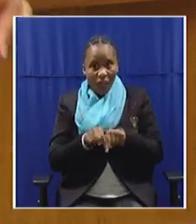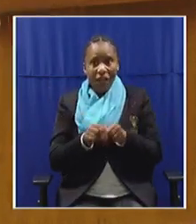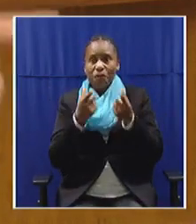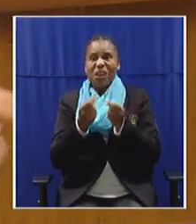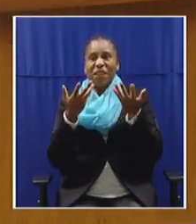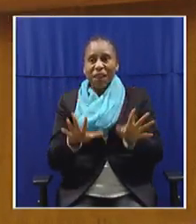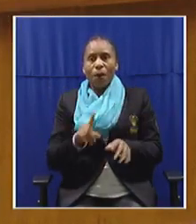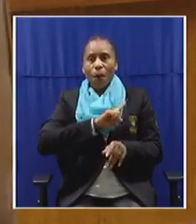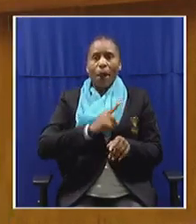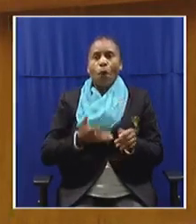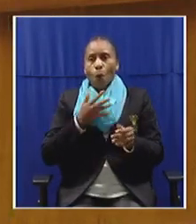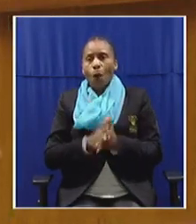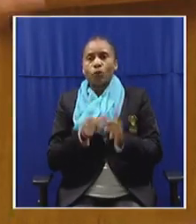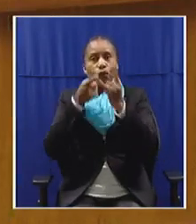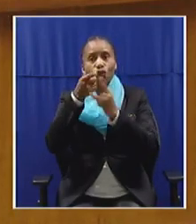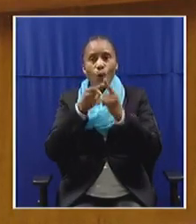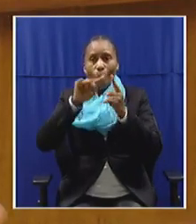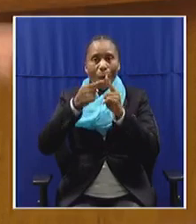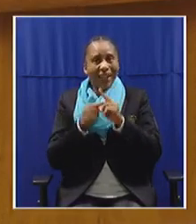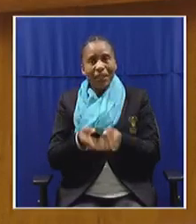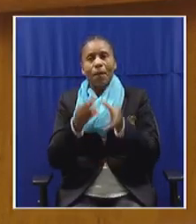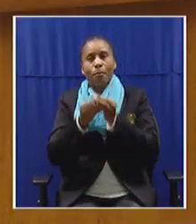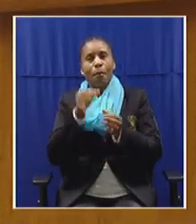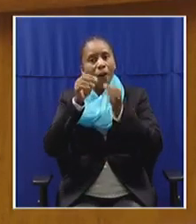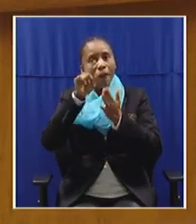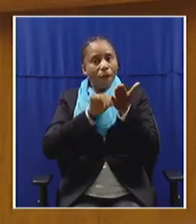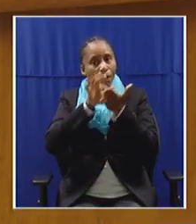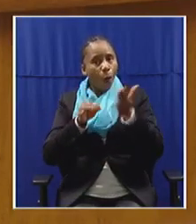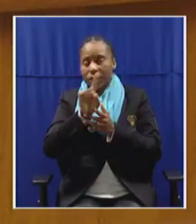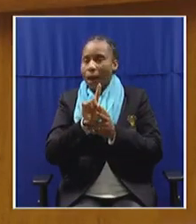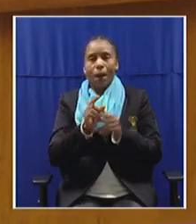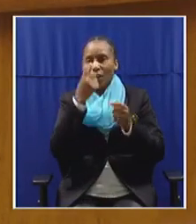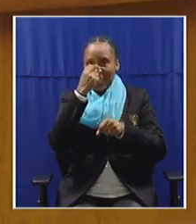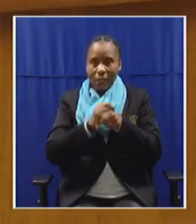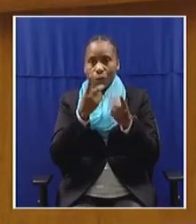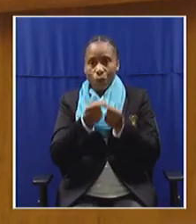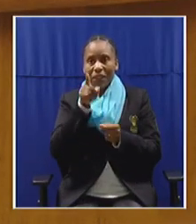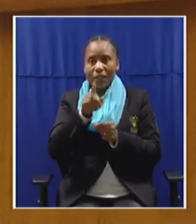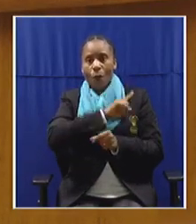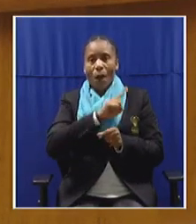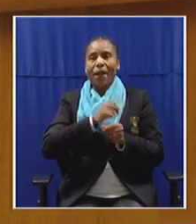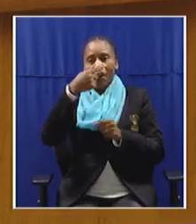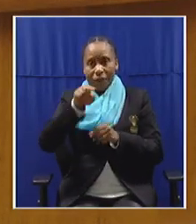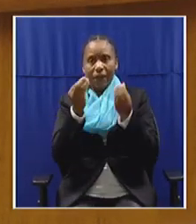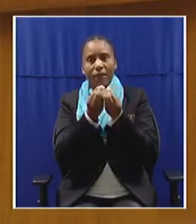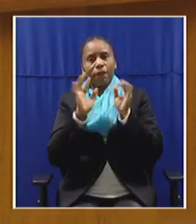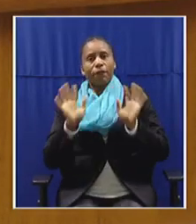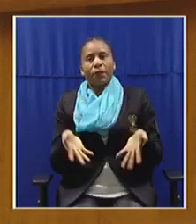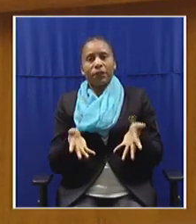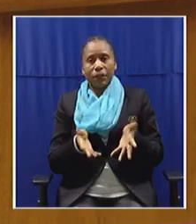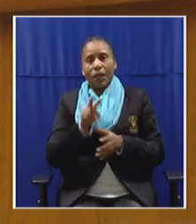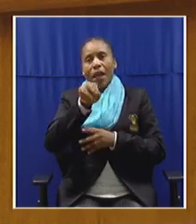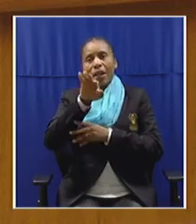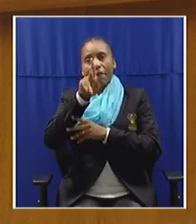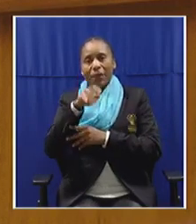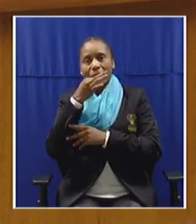because we want to score points and get votes. Let's do it because it's the right thing to do. That is what the National Freedom Party says. Now,